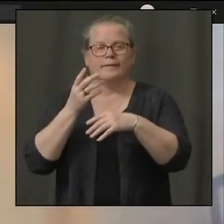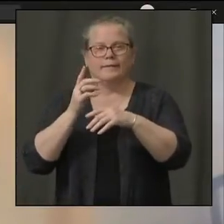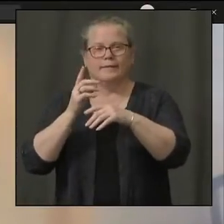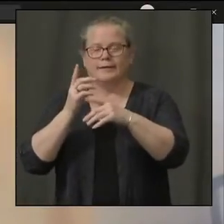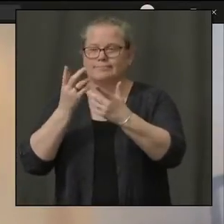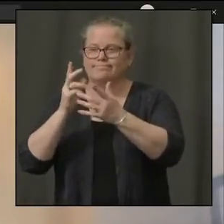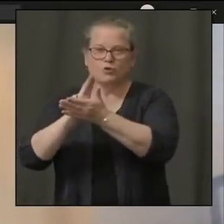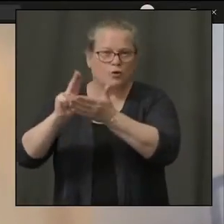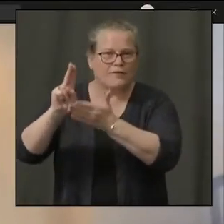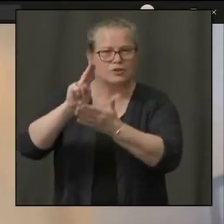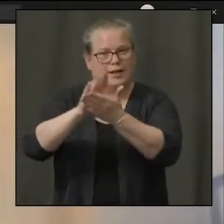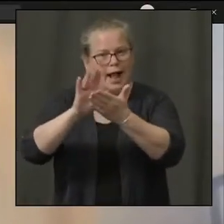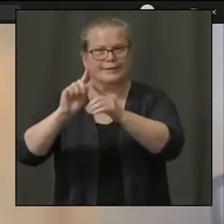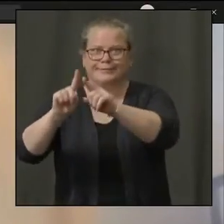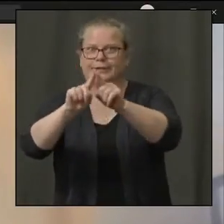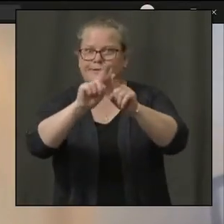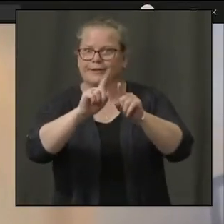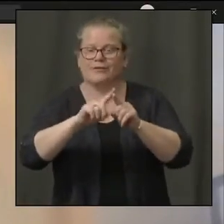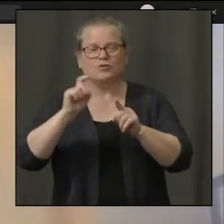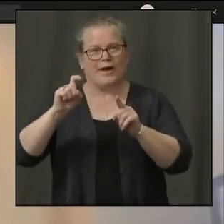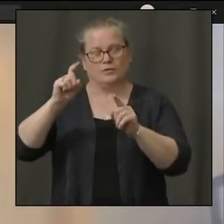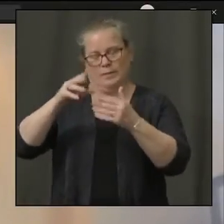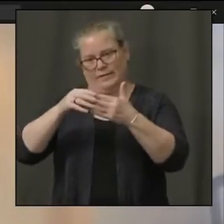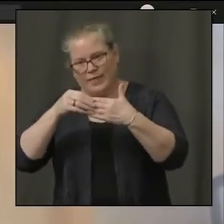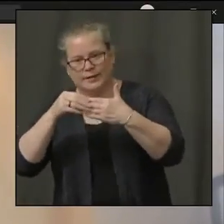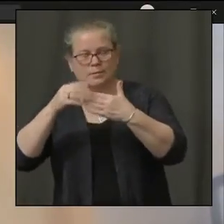try to be as flexible and as accommodating as we can and supportive.